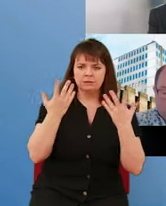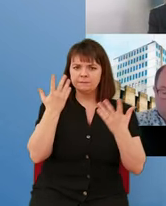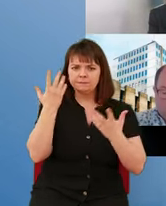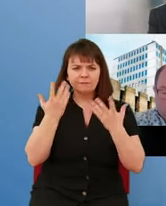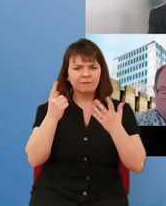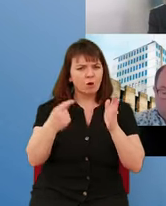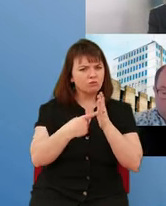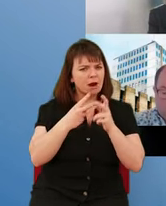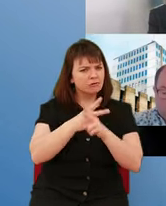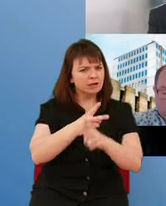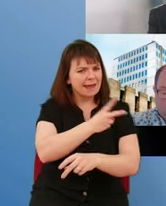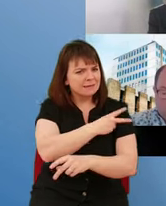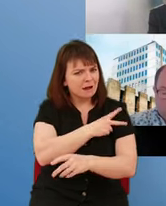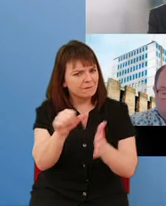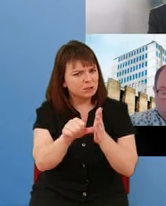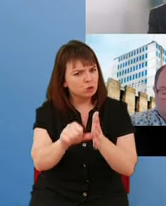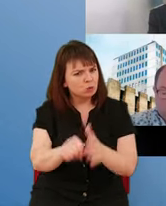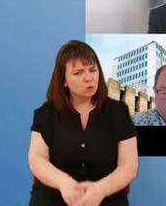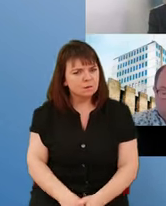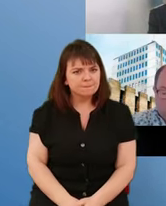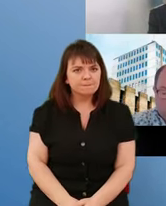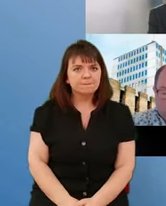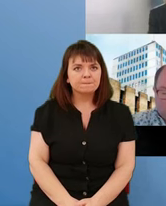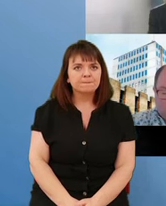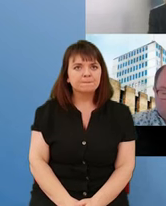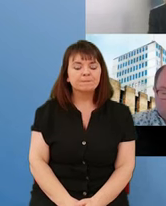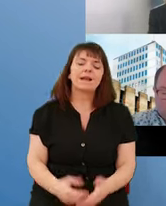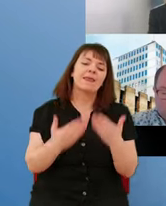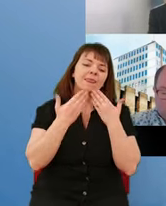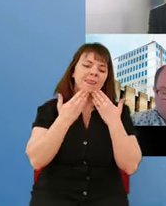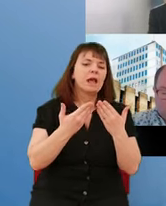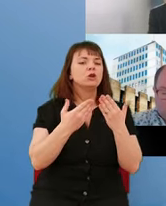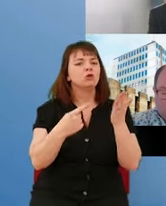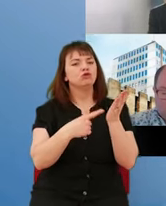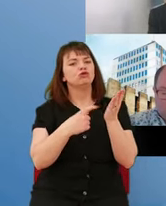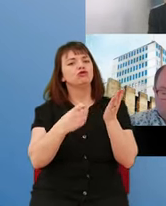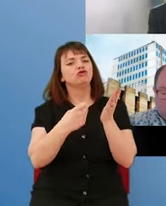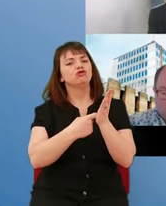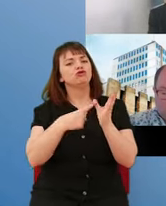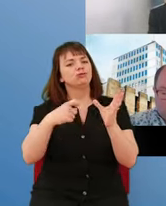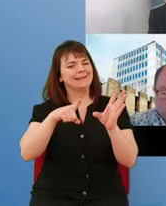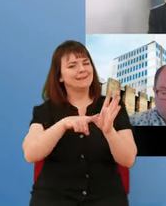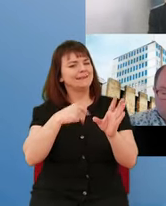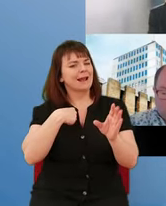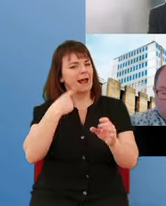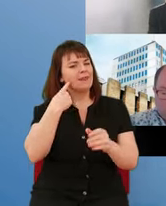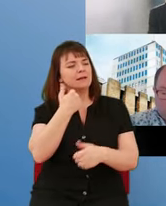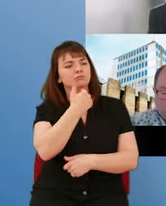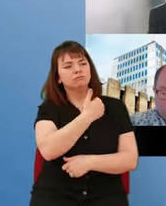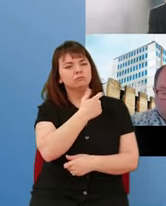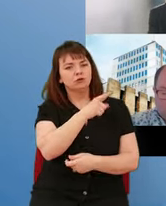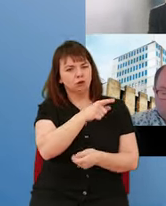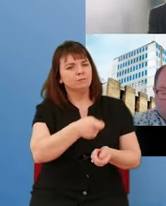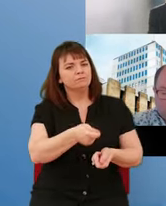very well made point. And in fact, we were talking about that very thing yesterday in terms